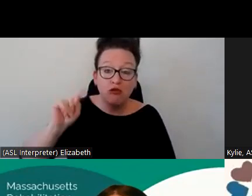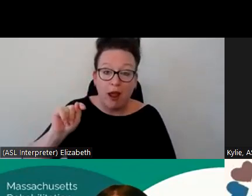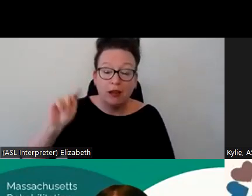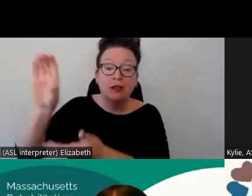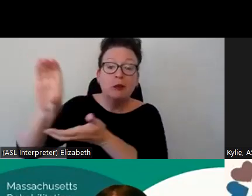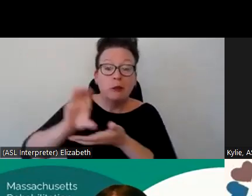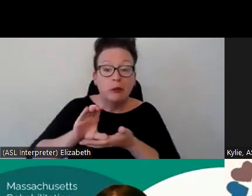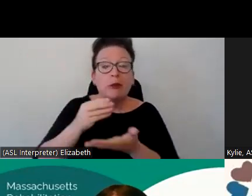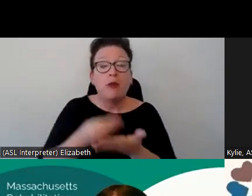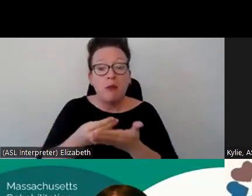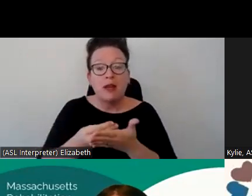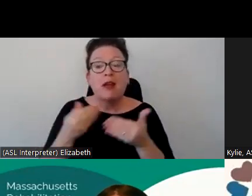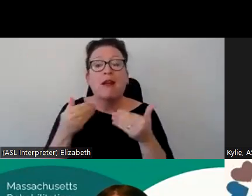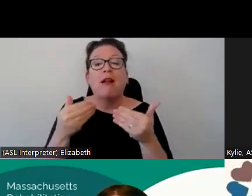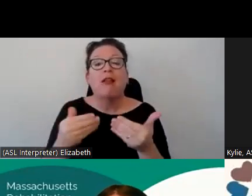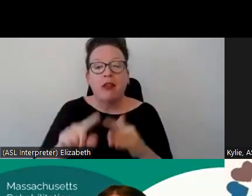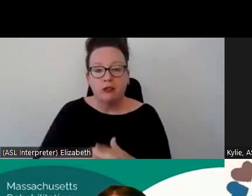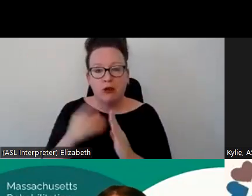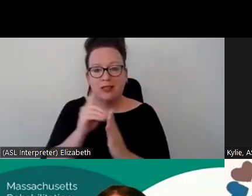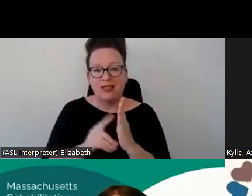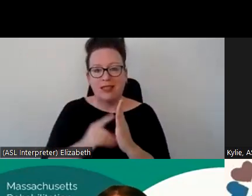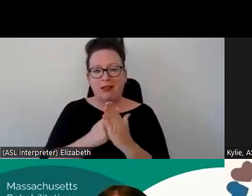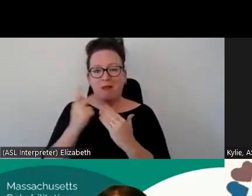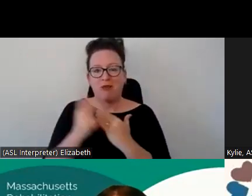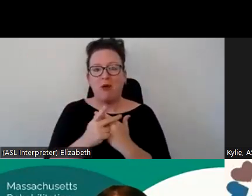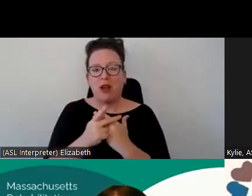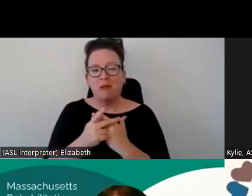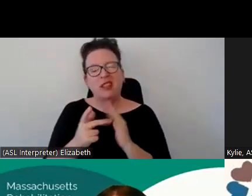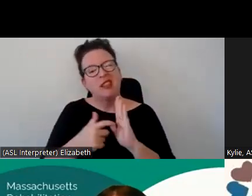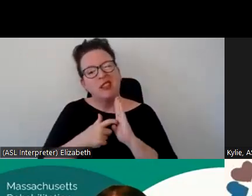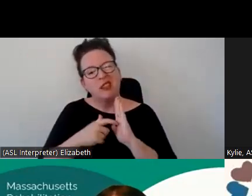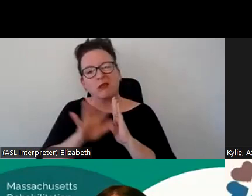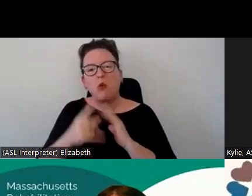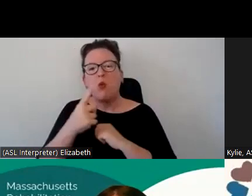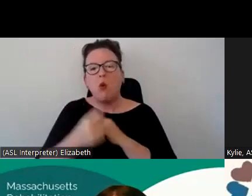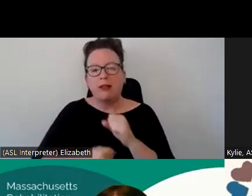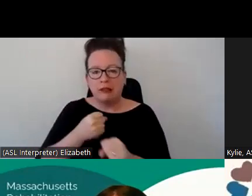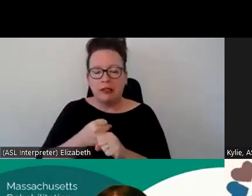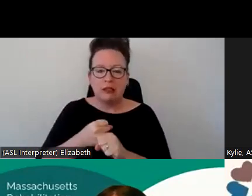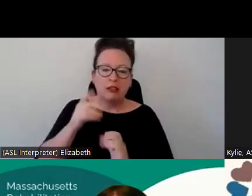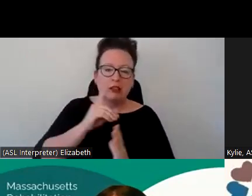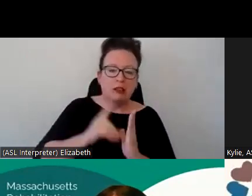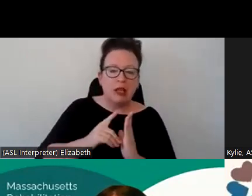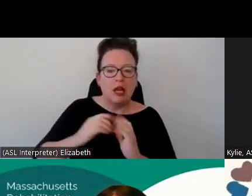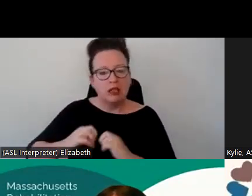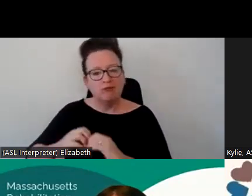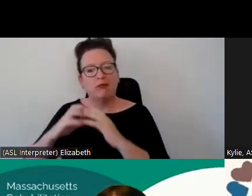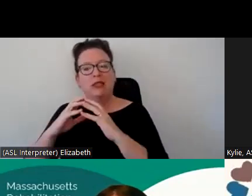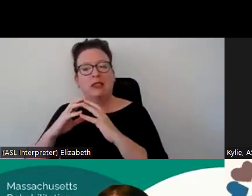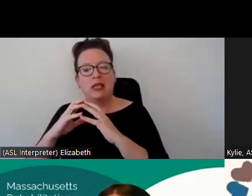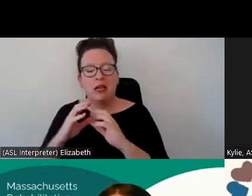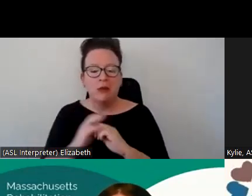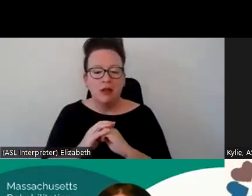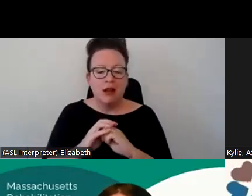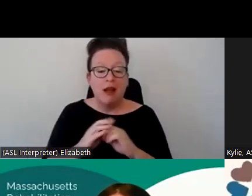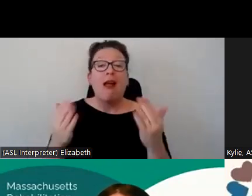started designing the program, and then took a little over a year to design it and implement it. And then